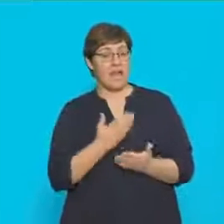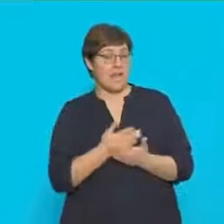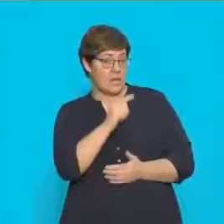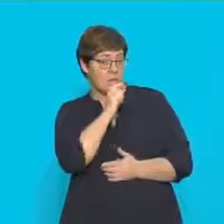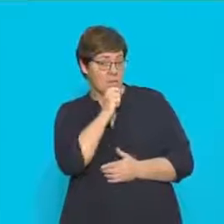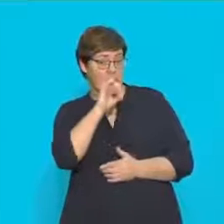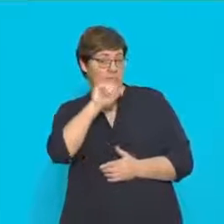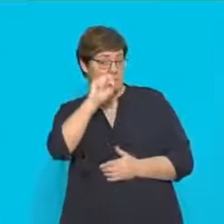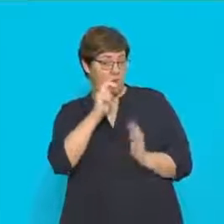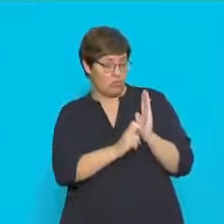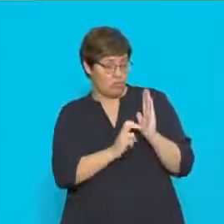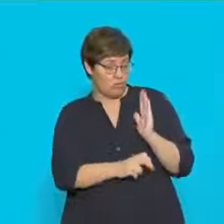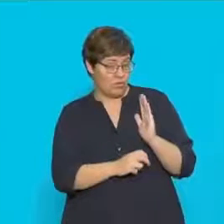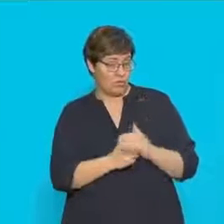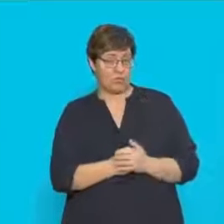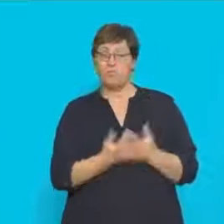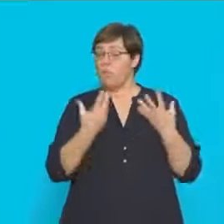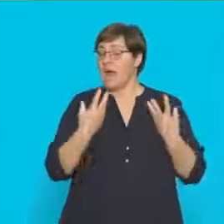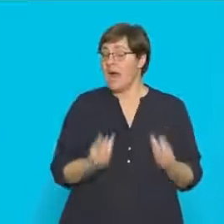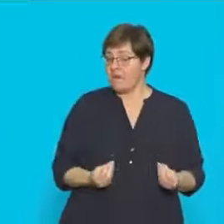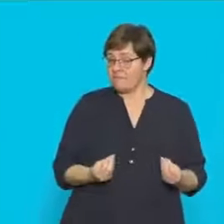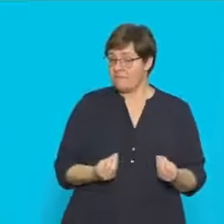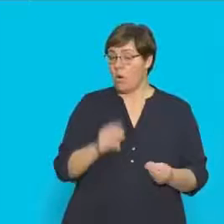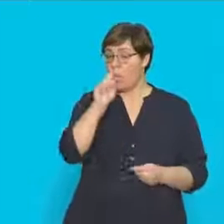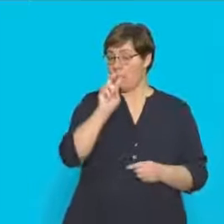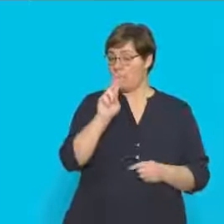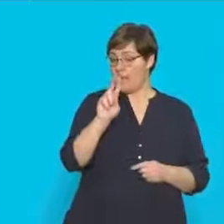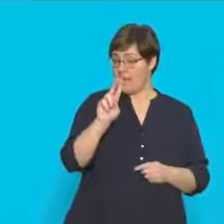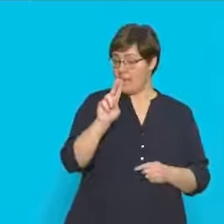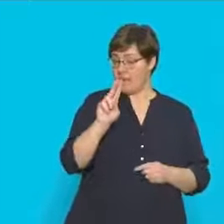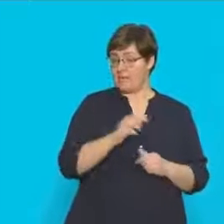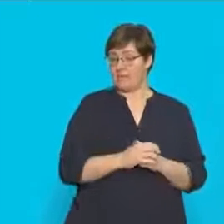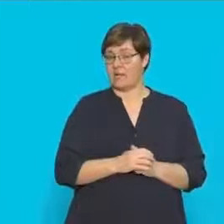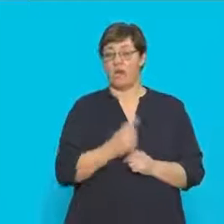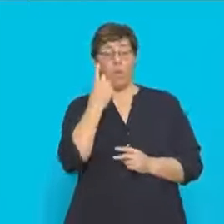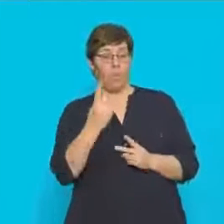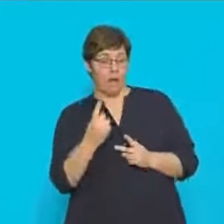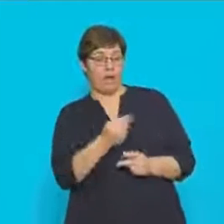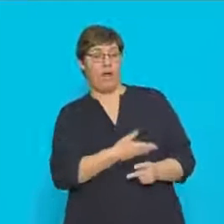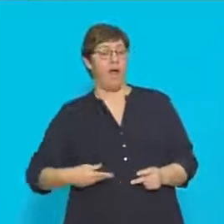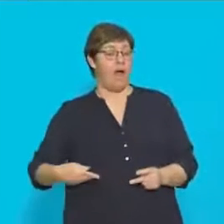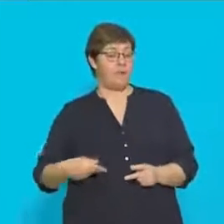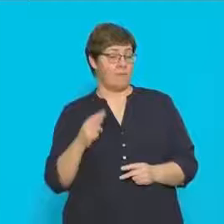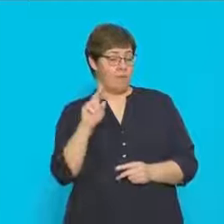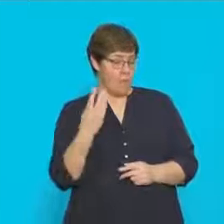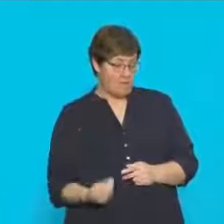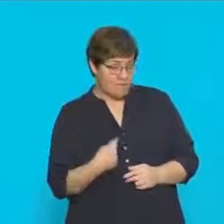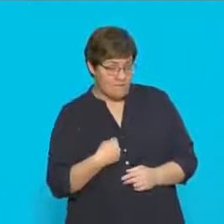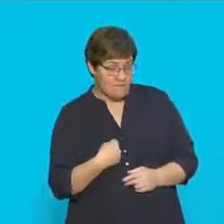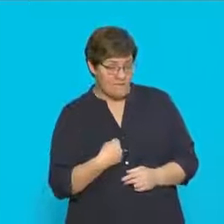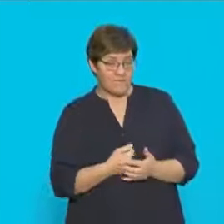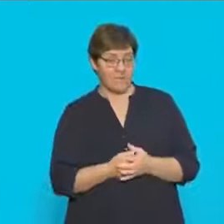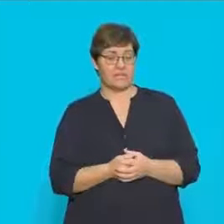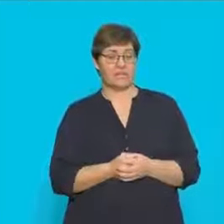we use the sine rule? Do we have one pair and one half pair?